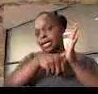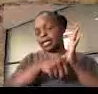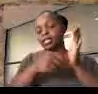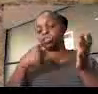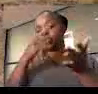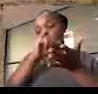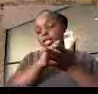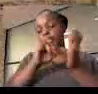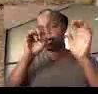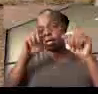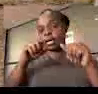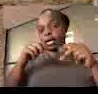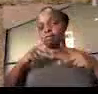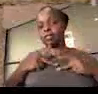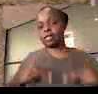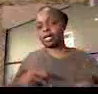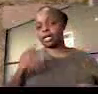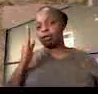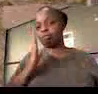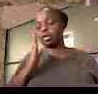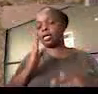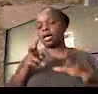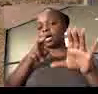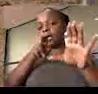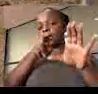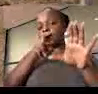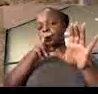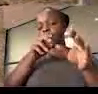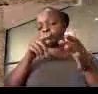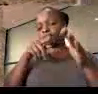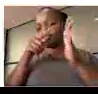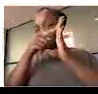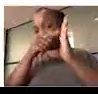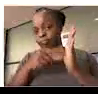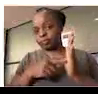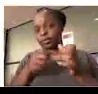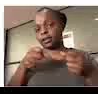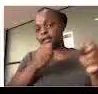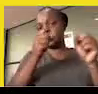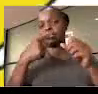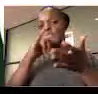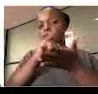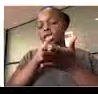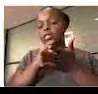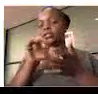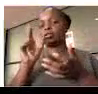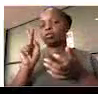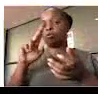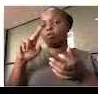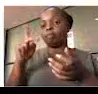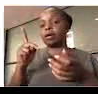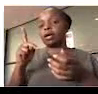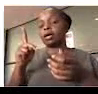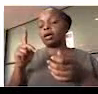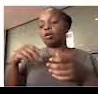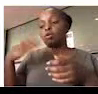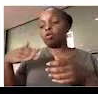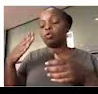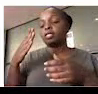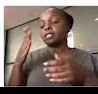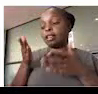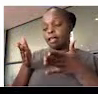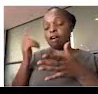born, that is like a ceremony. When you get married, it's like a ceremony. And death also